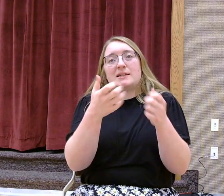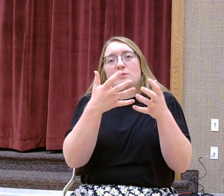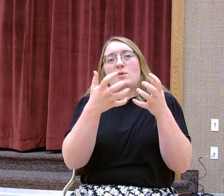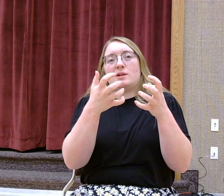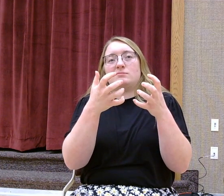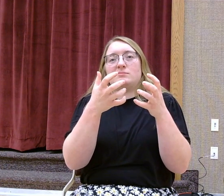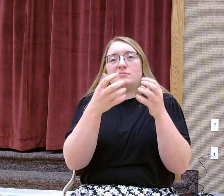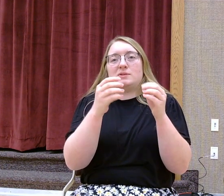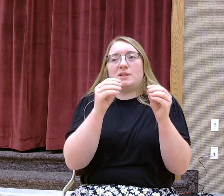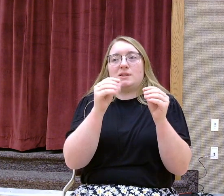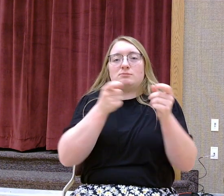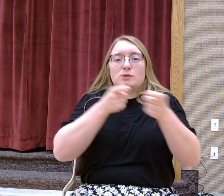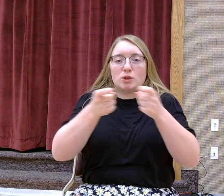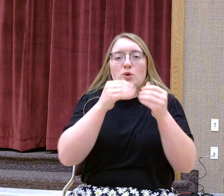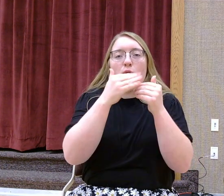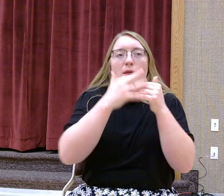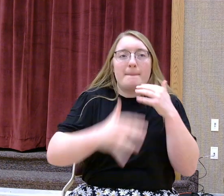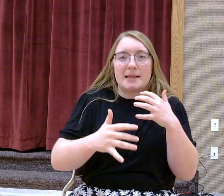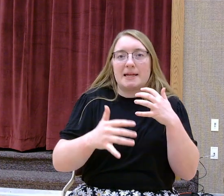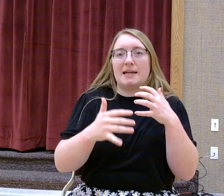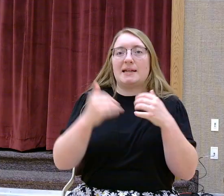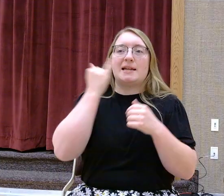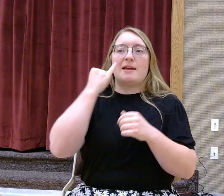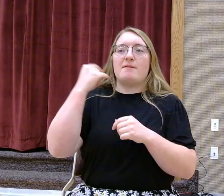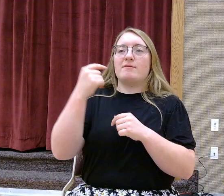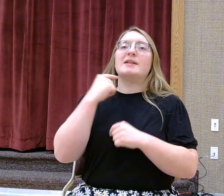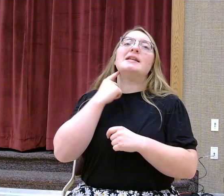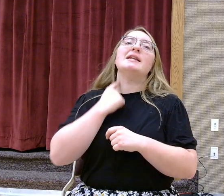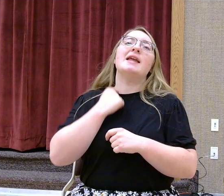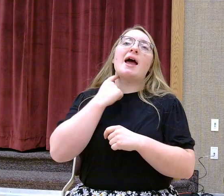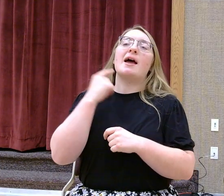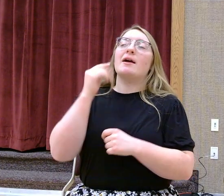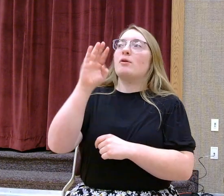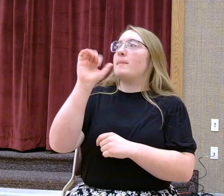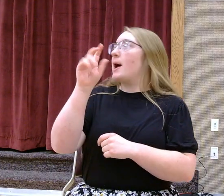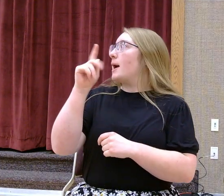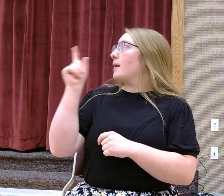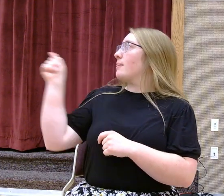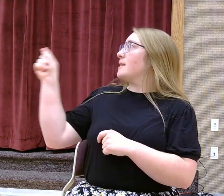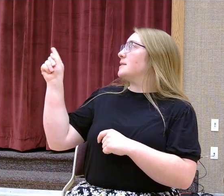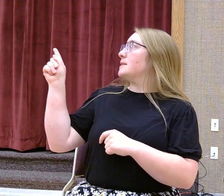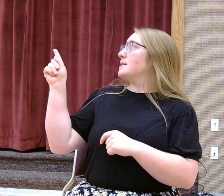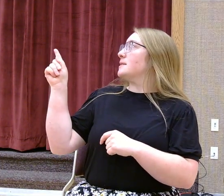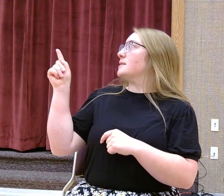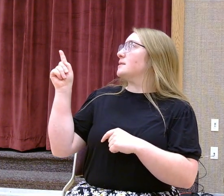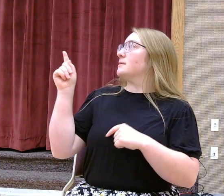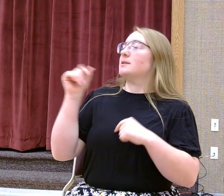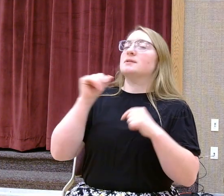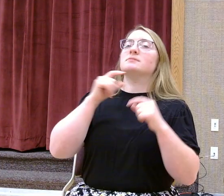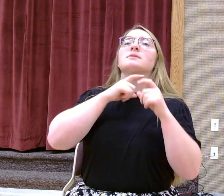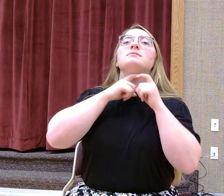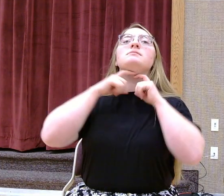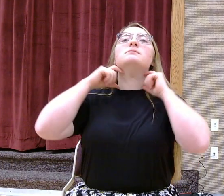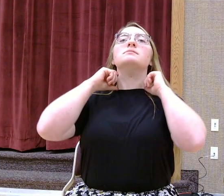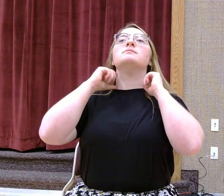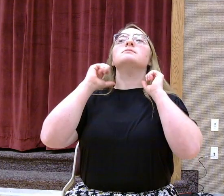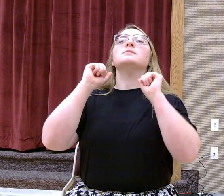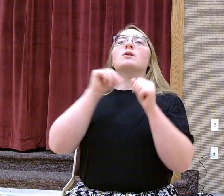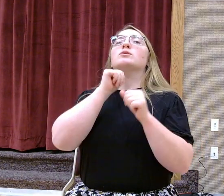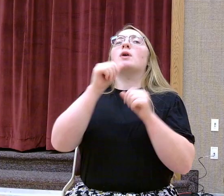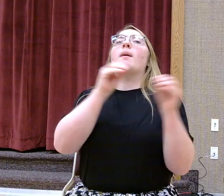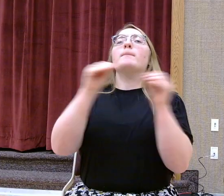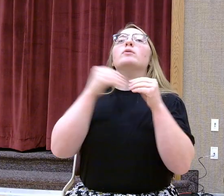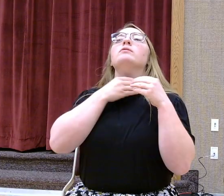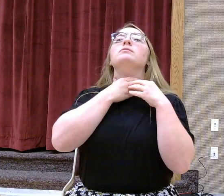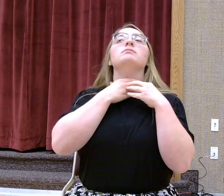back, immobilize. That's what these are. This is a C-collar that you strap on like this so they're not moving their neck at